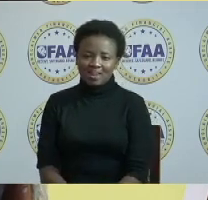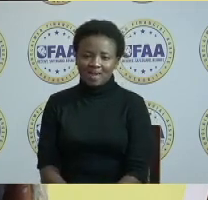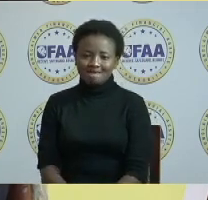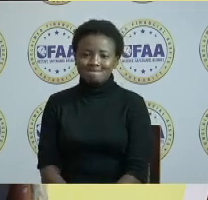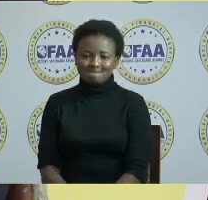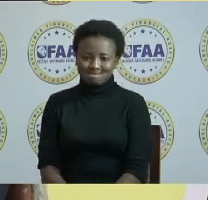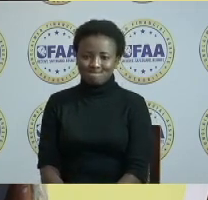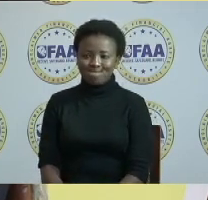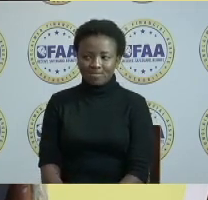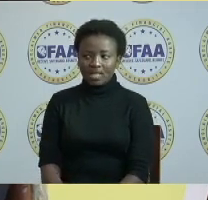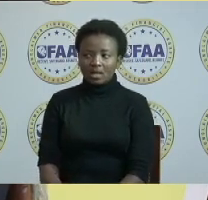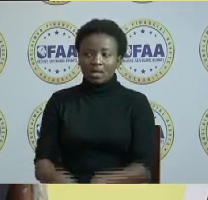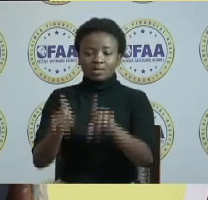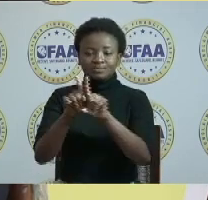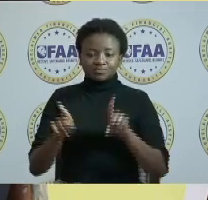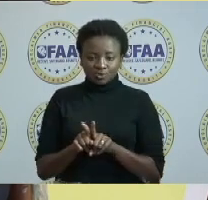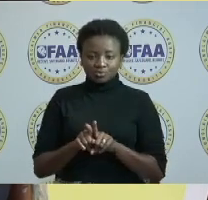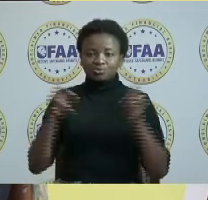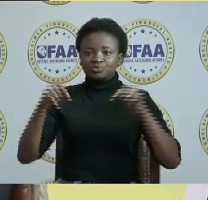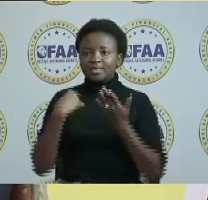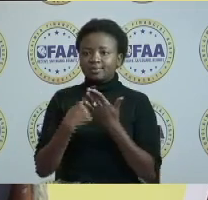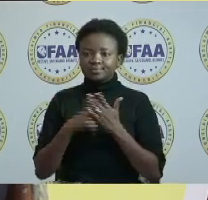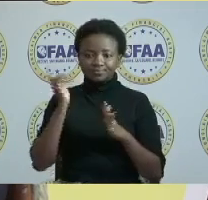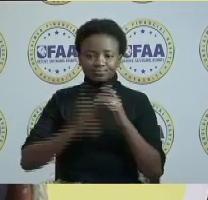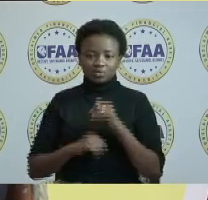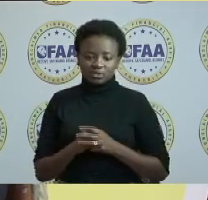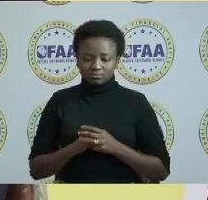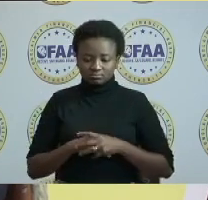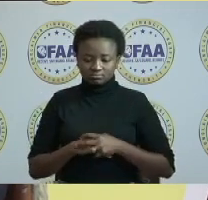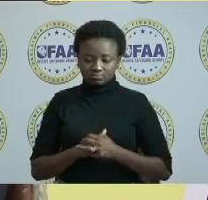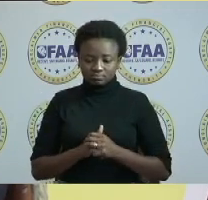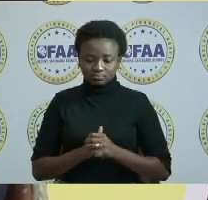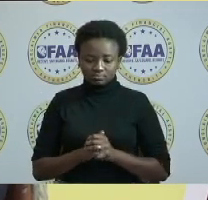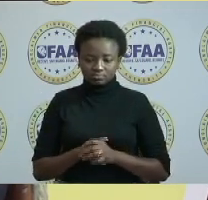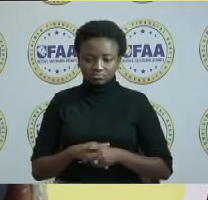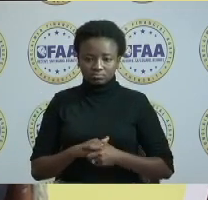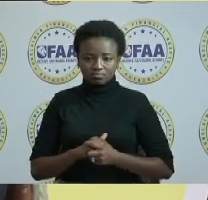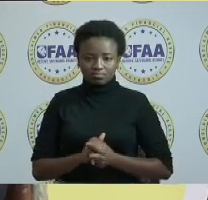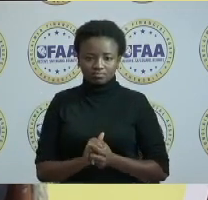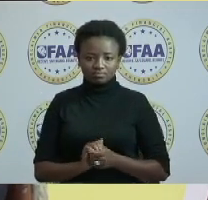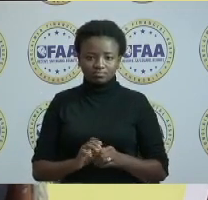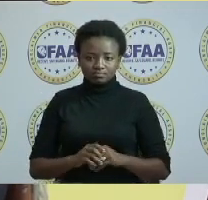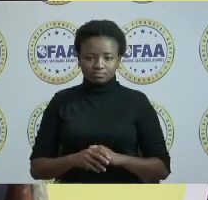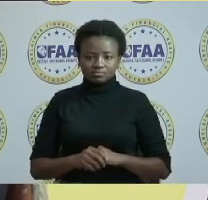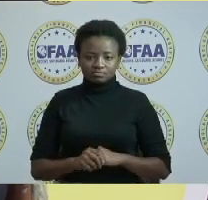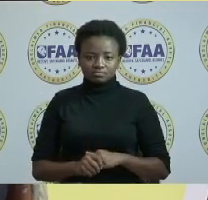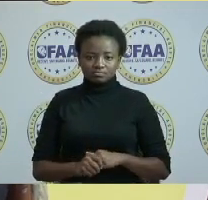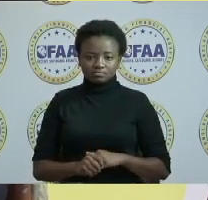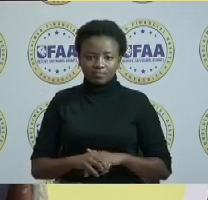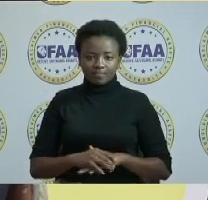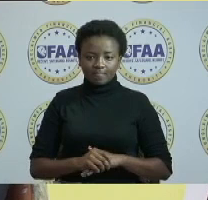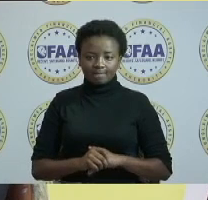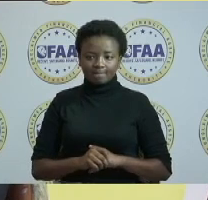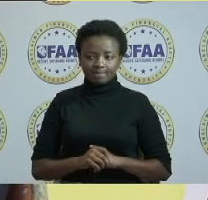distanced. Back to the mission of the day, as our master of ceremony has alluded to,